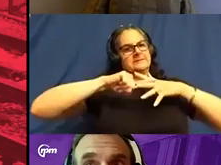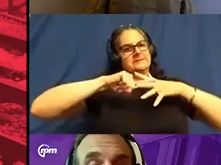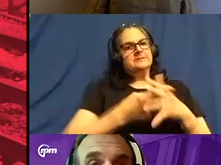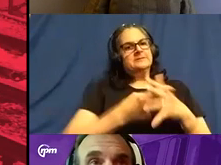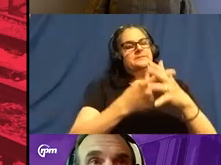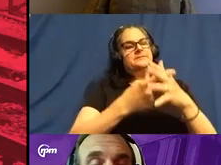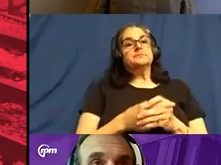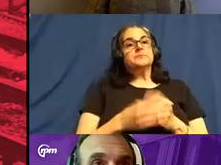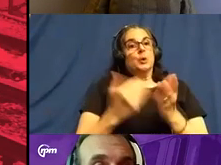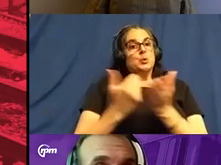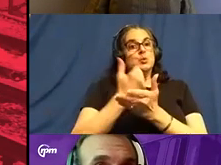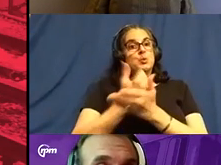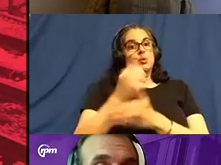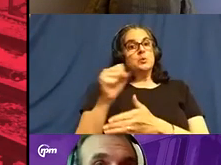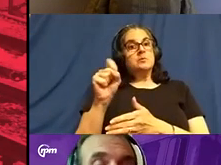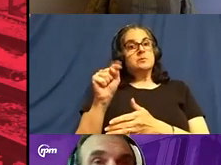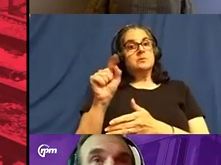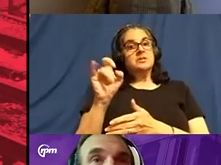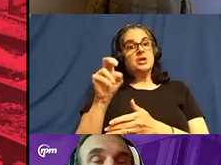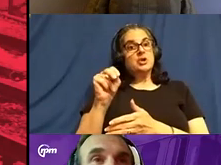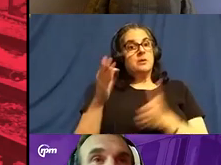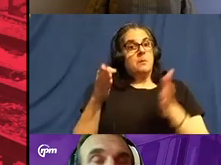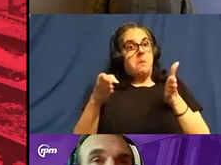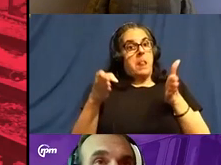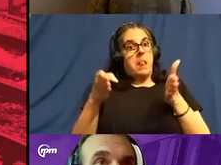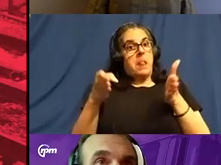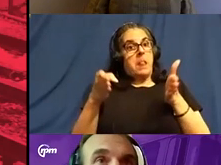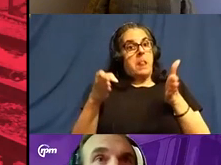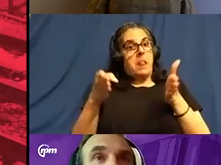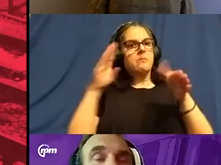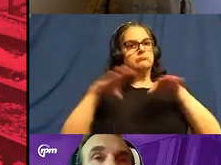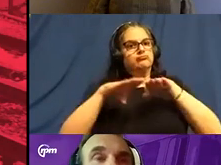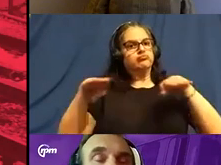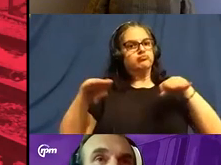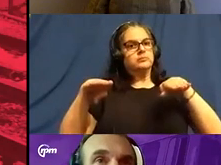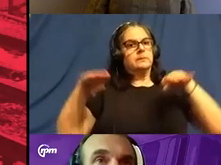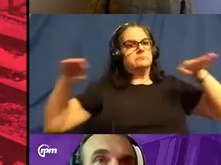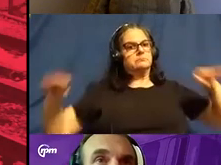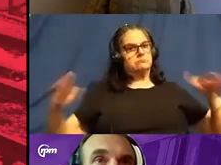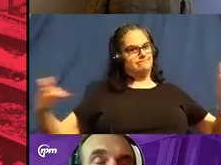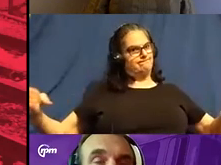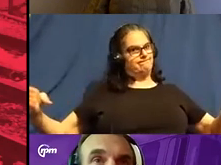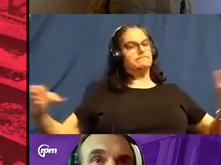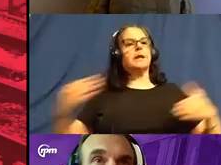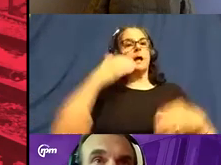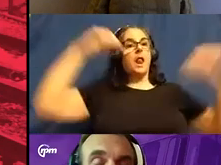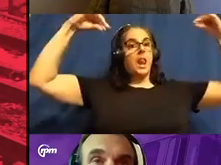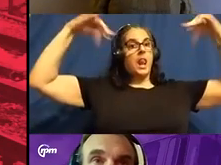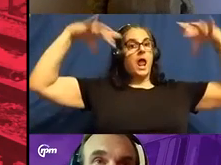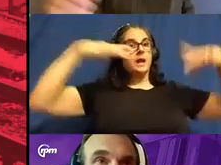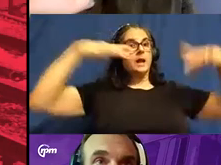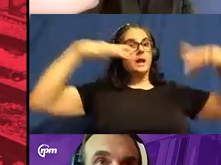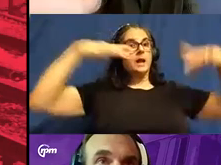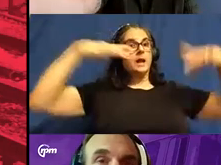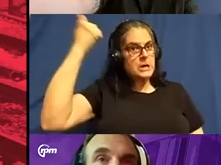stations will be with wider platforms. They'll have better lighting. They'll be safer, and they will be